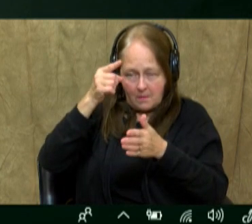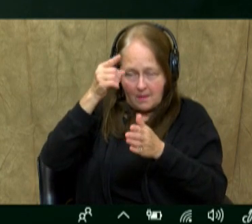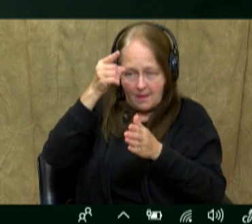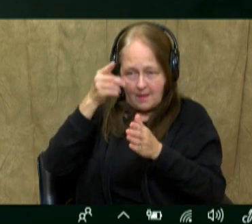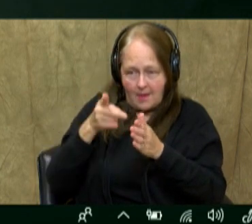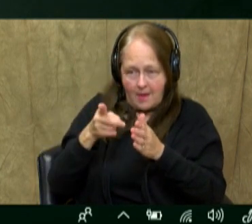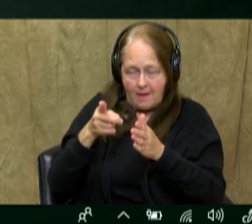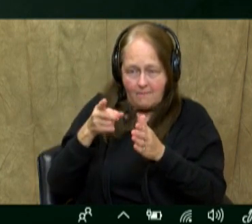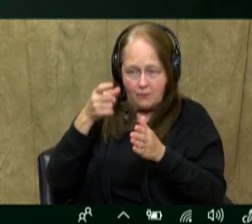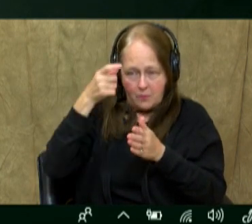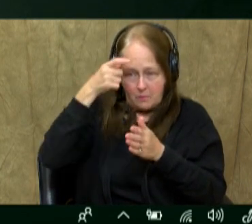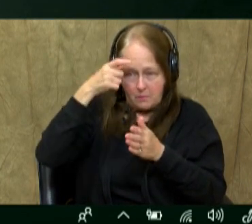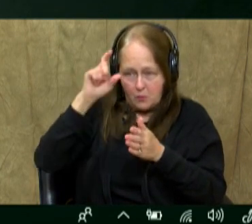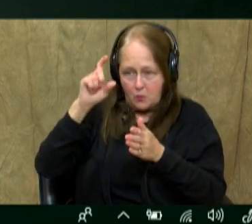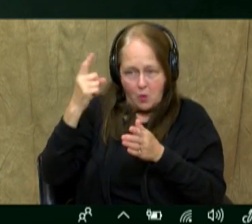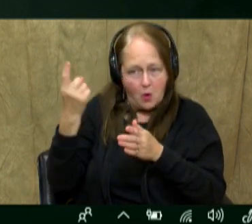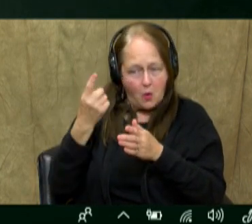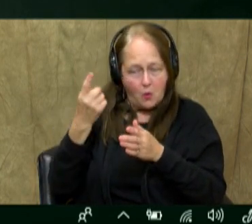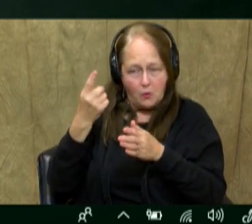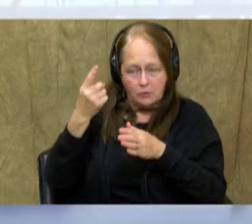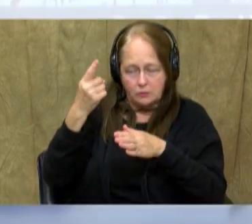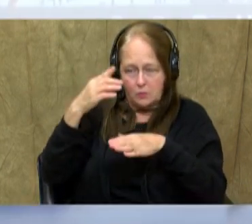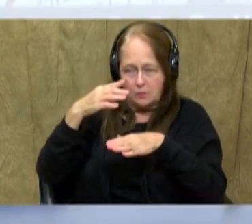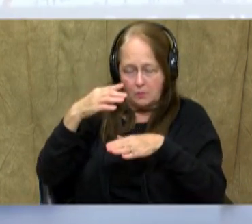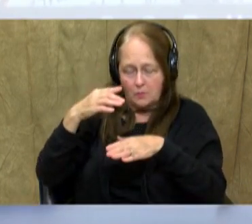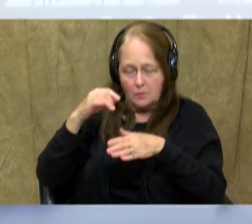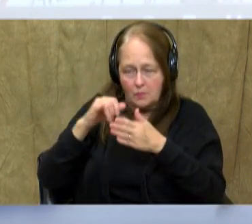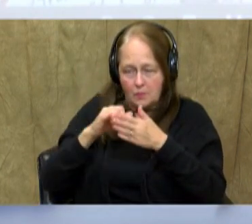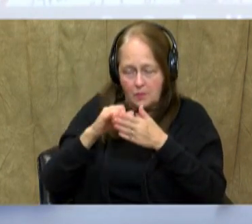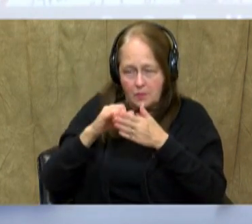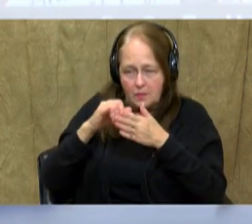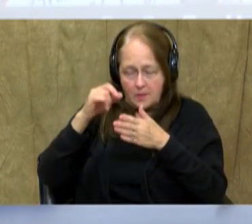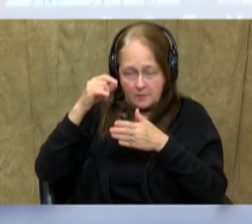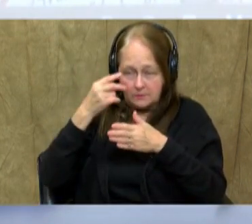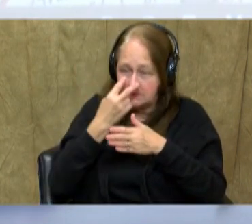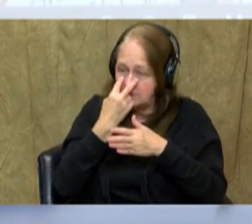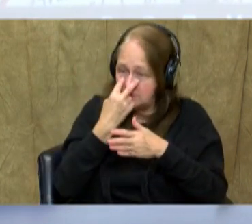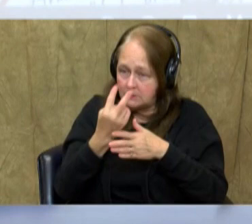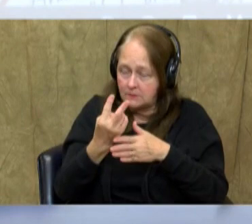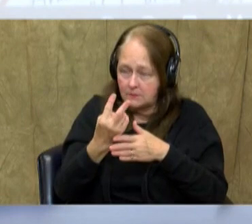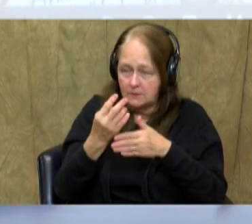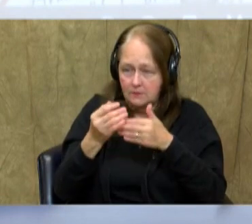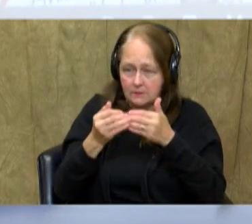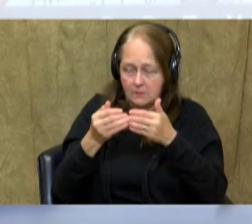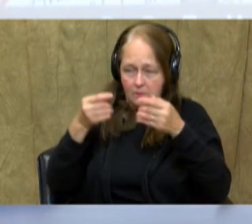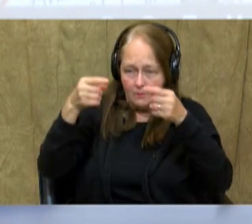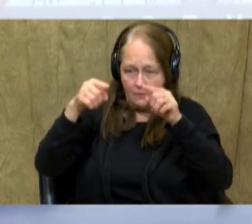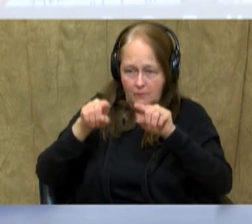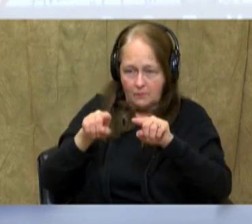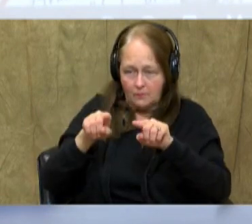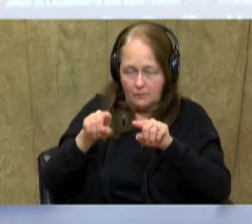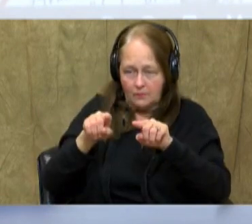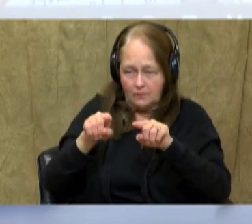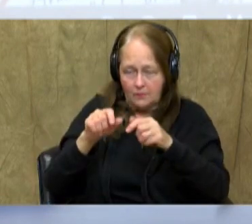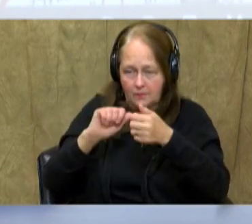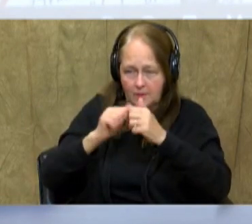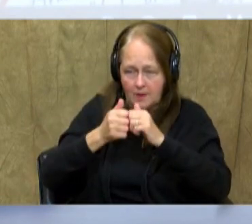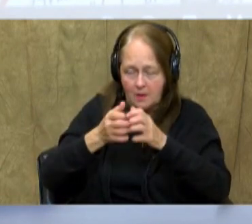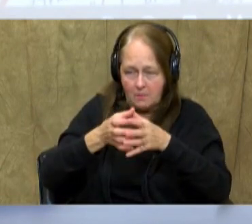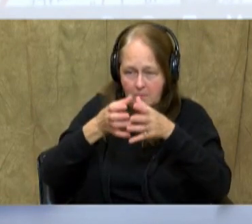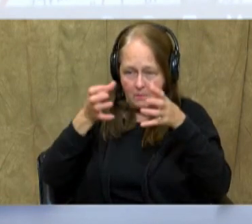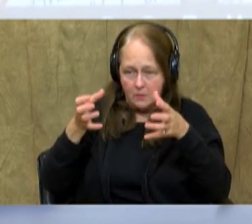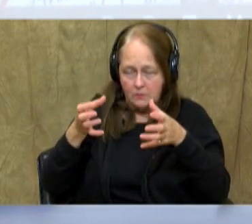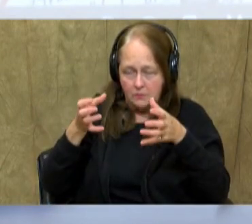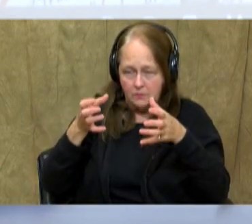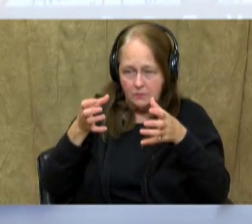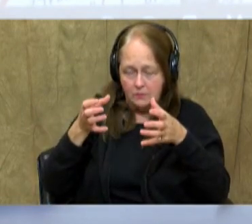is always lit. The phases of the moon, what we see is simply a result of how much of